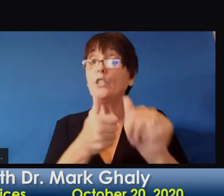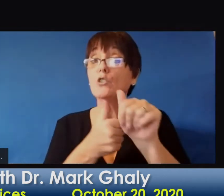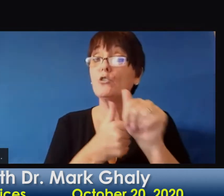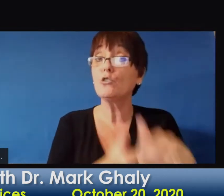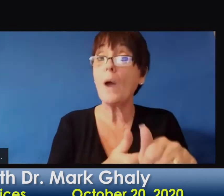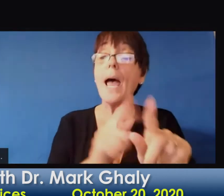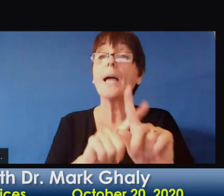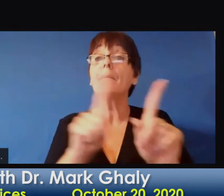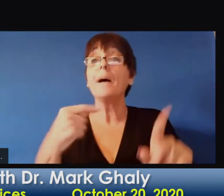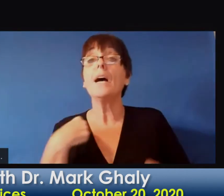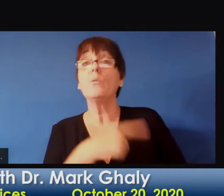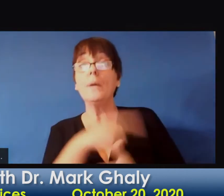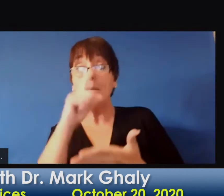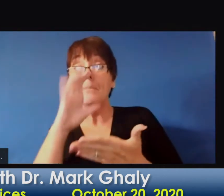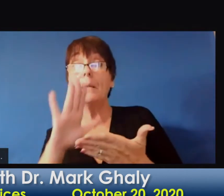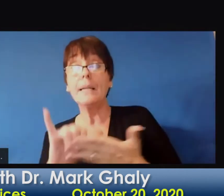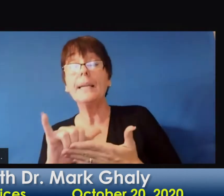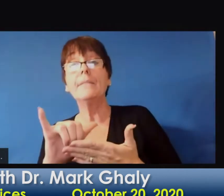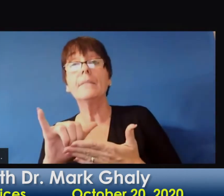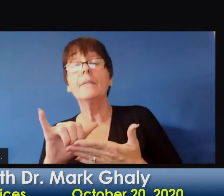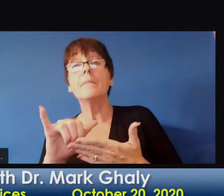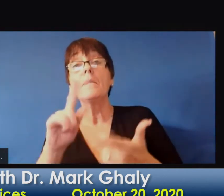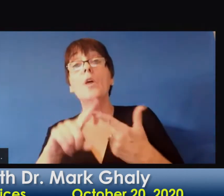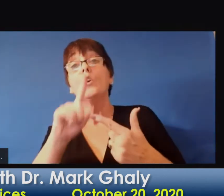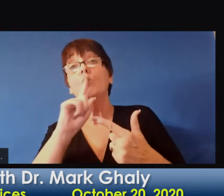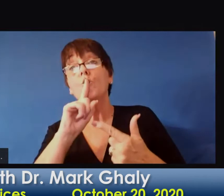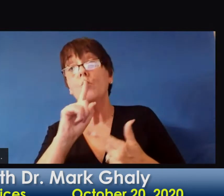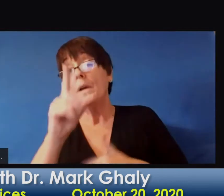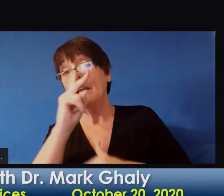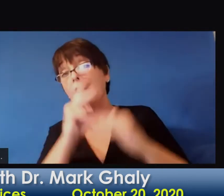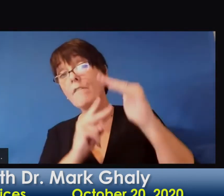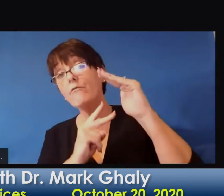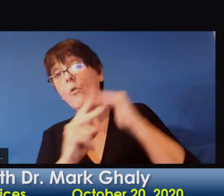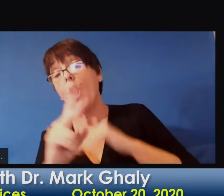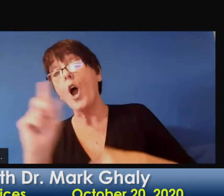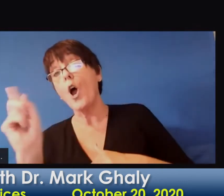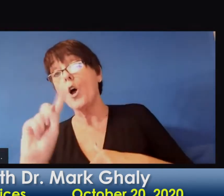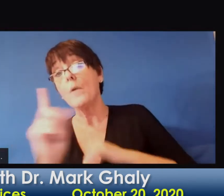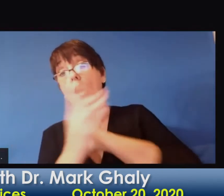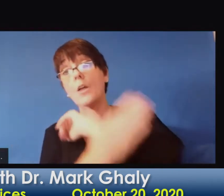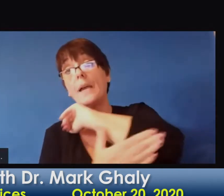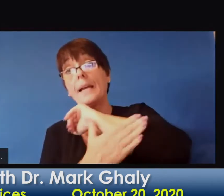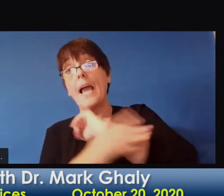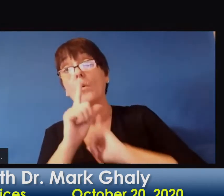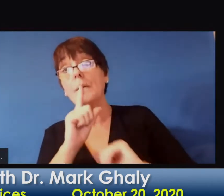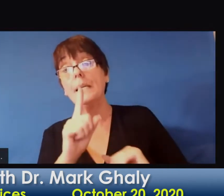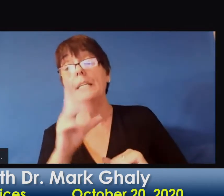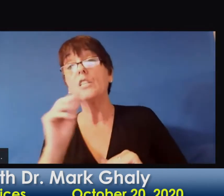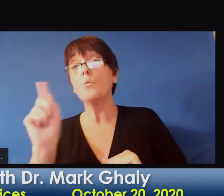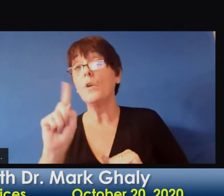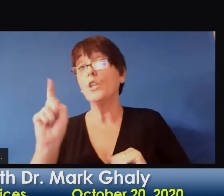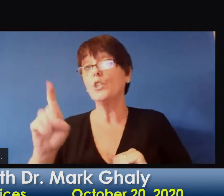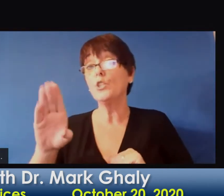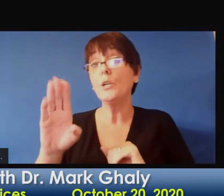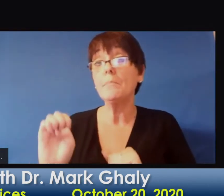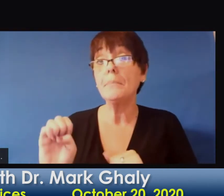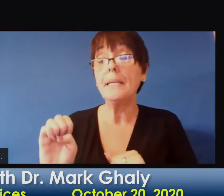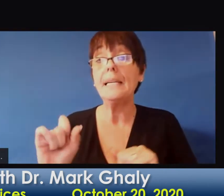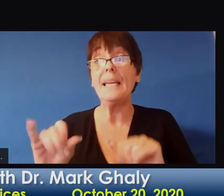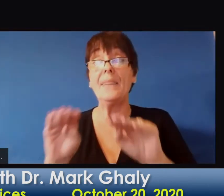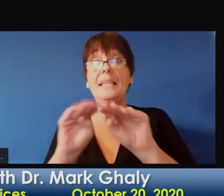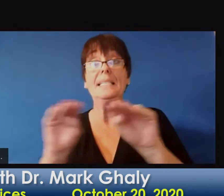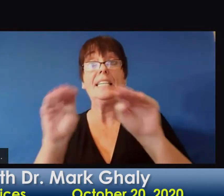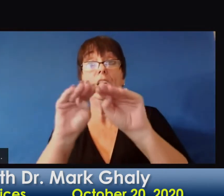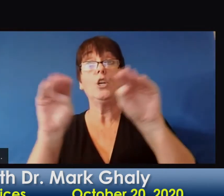However, we believe that in order to really forecast where a county is and where they should be on a tiering